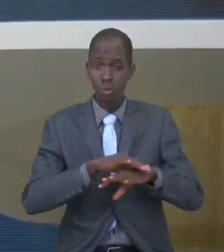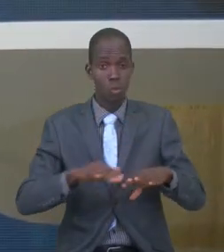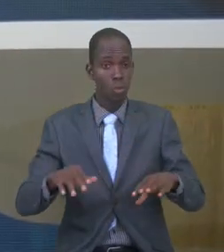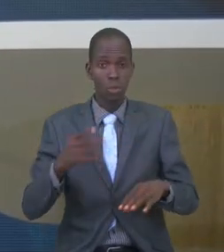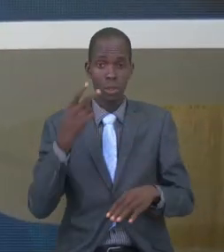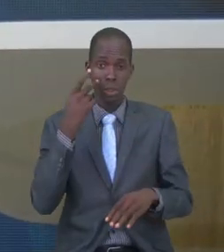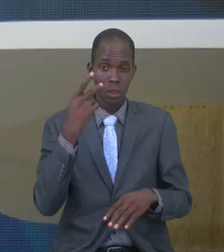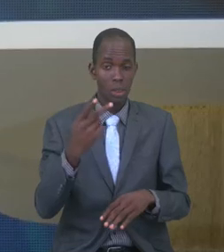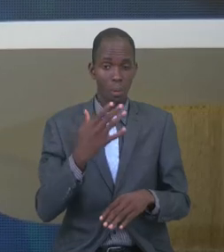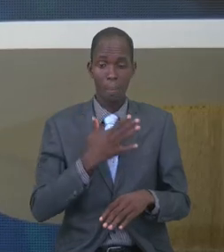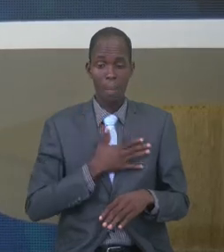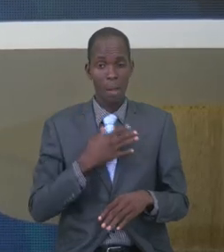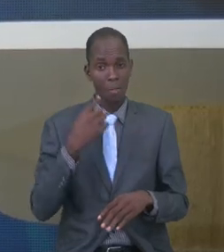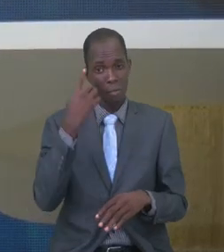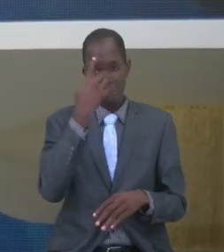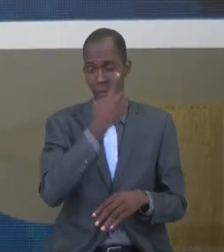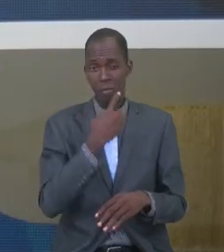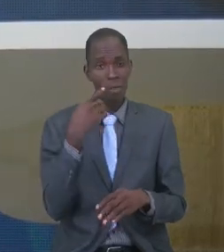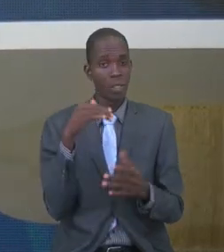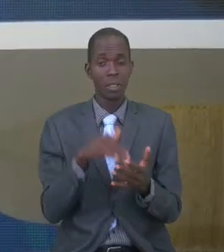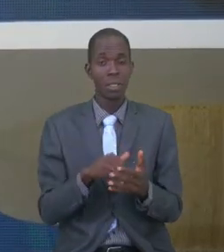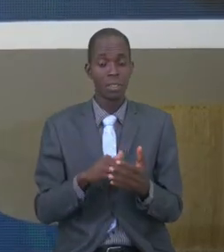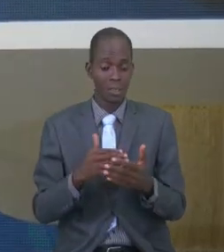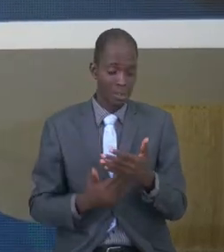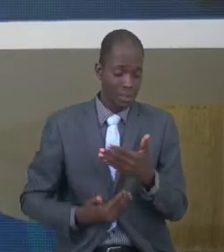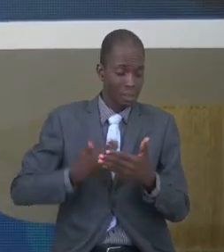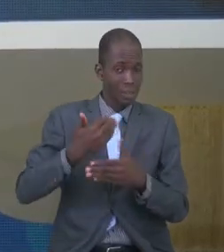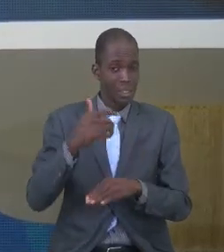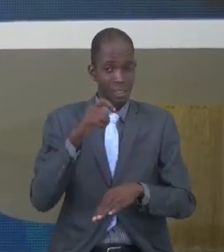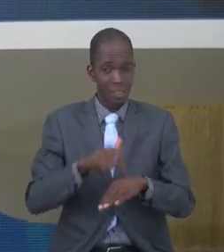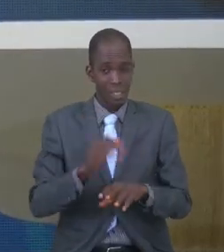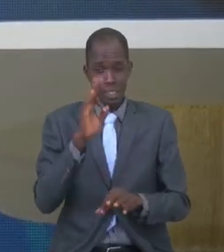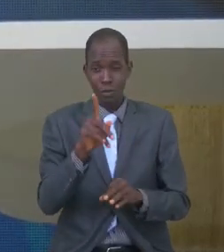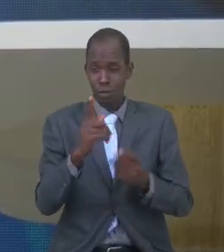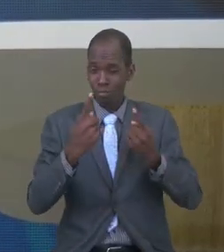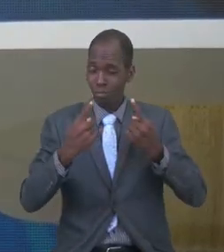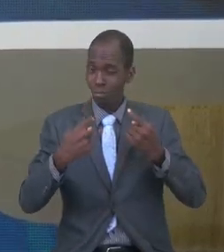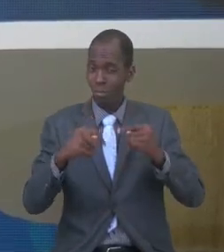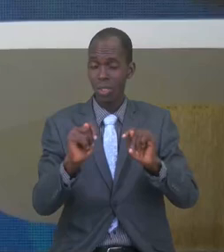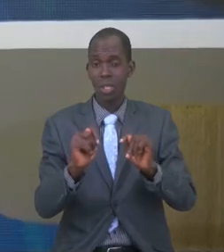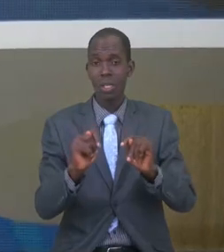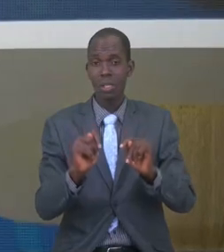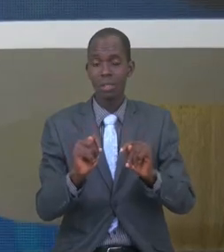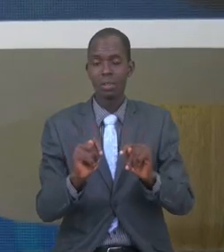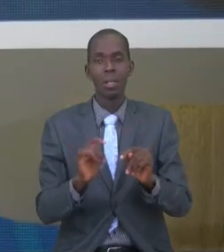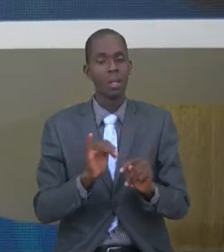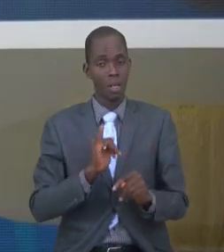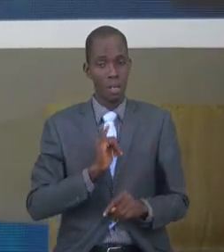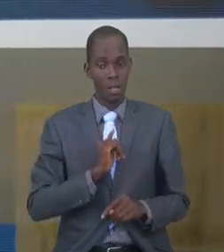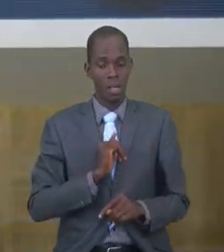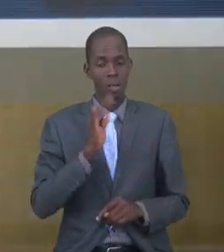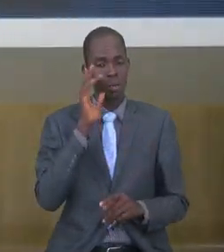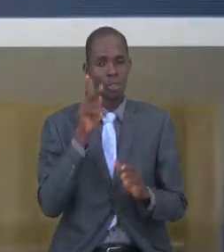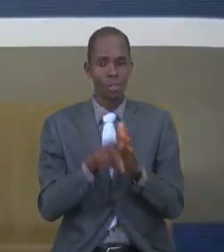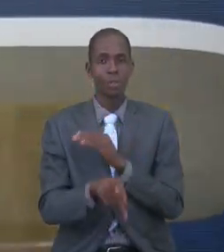face again. The next time, if you dare eat, I will kill you.